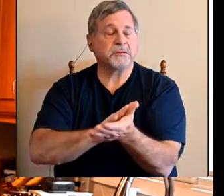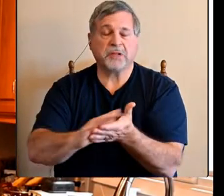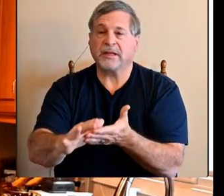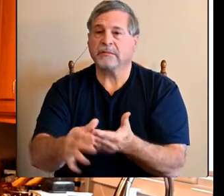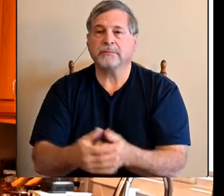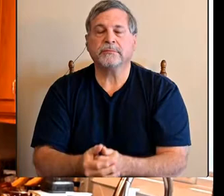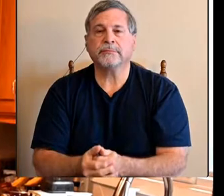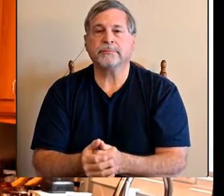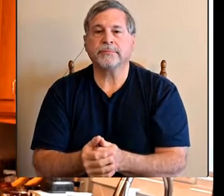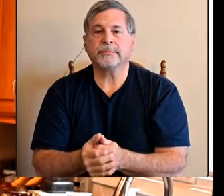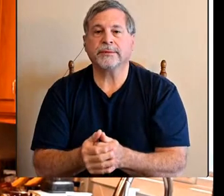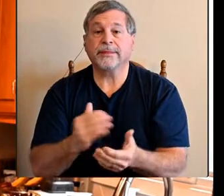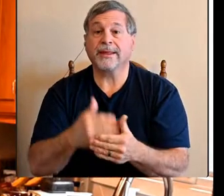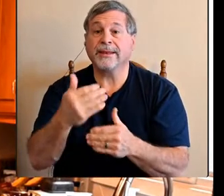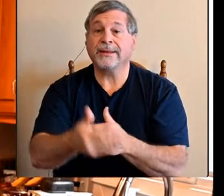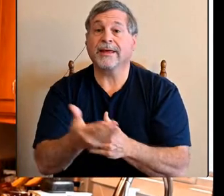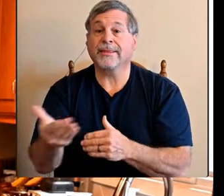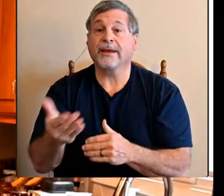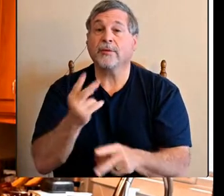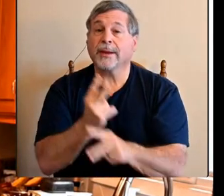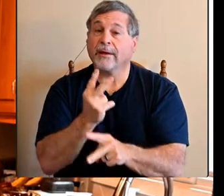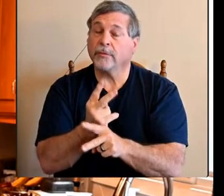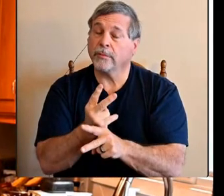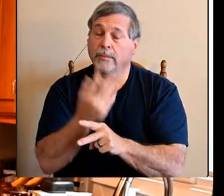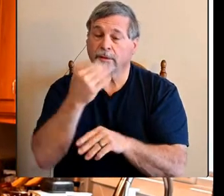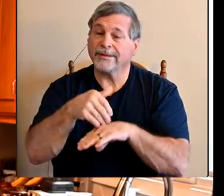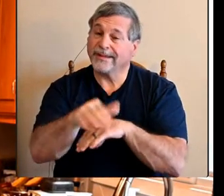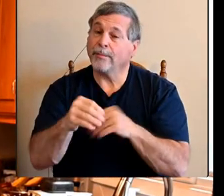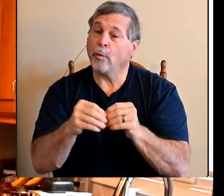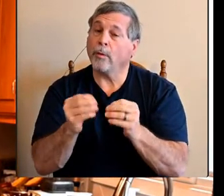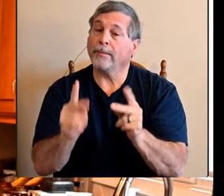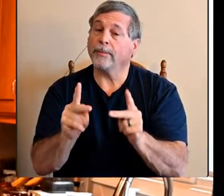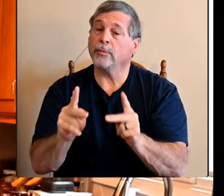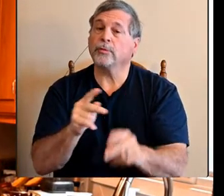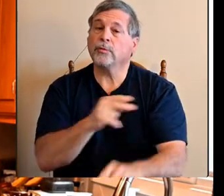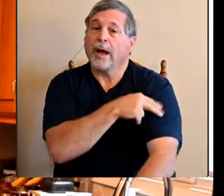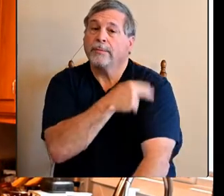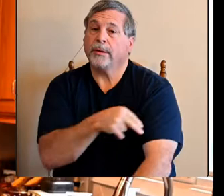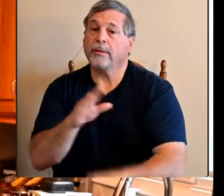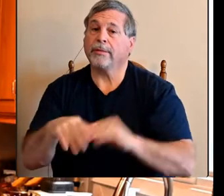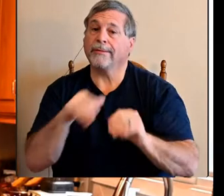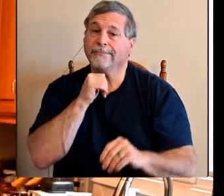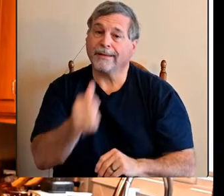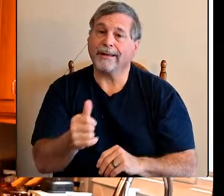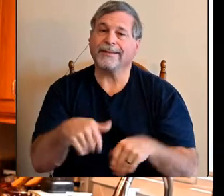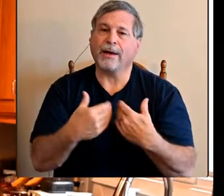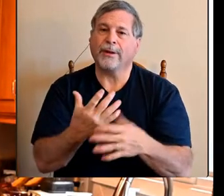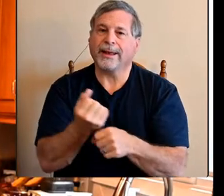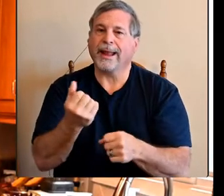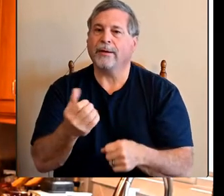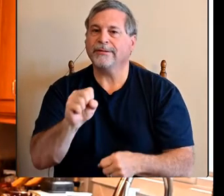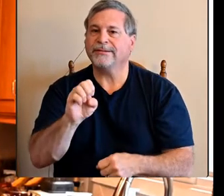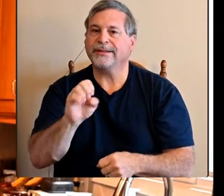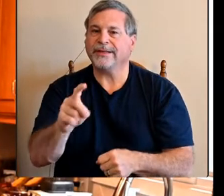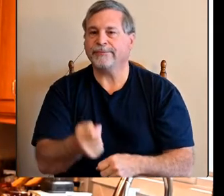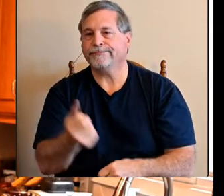nicely now the next thing you have to be careful with because this sends more people to the hospital than not is how to get the seed out